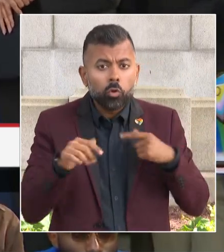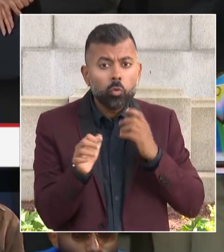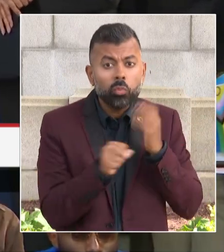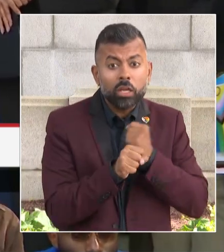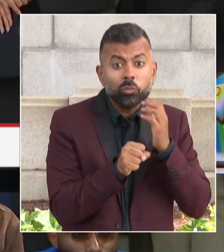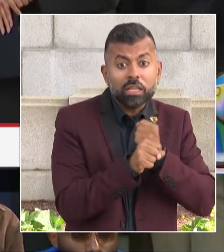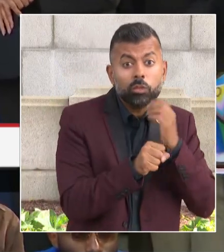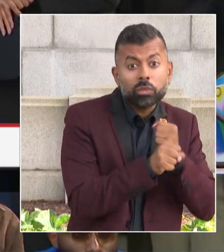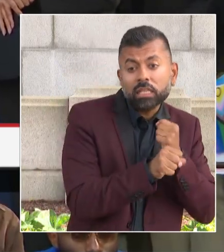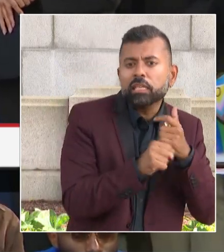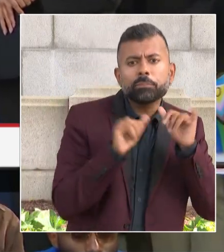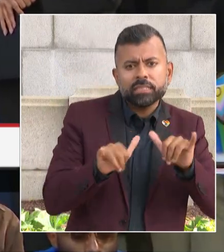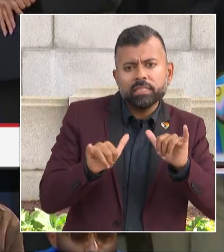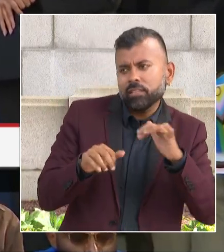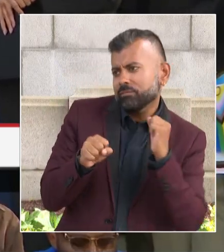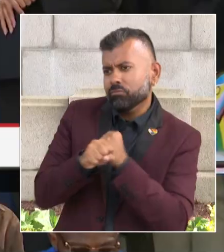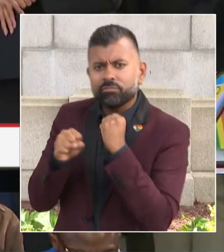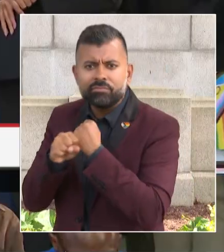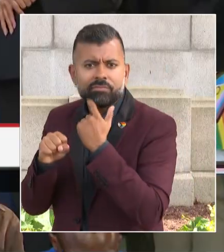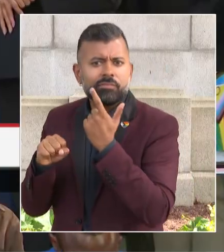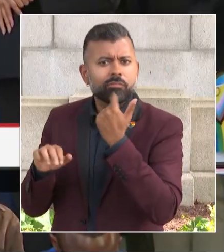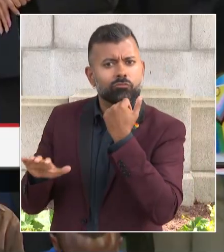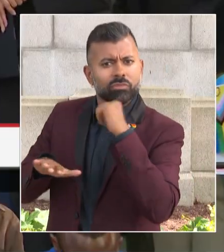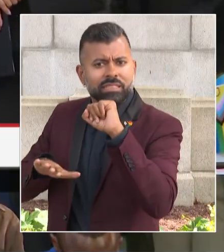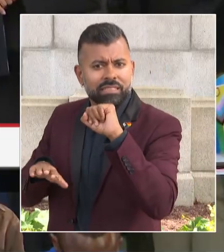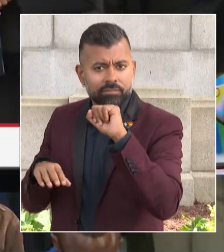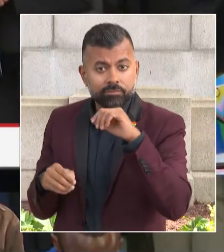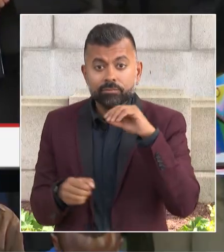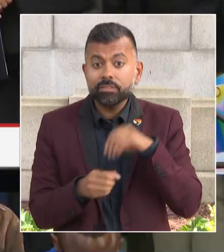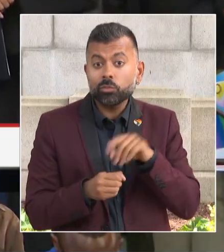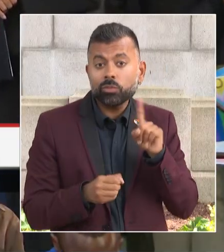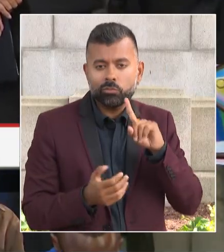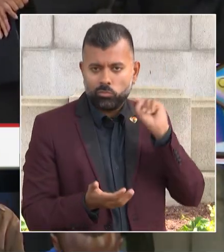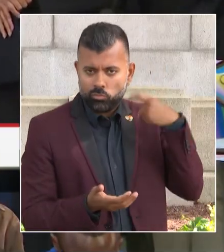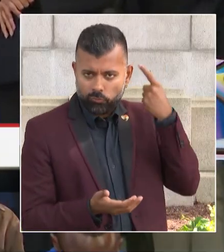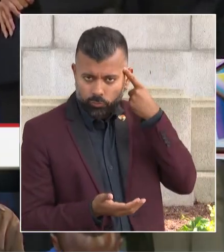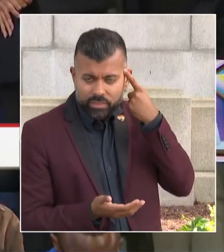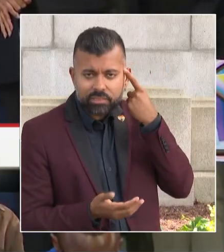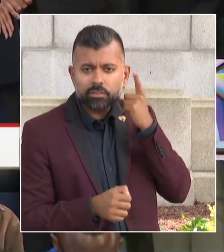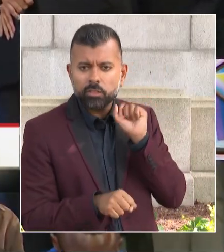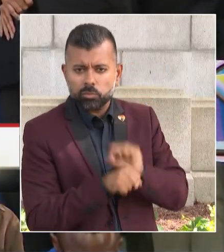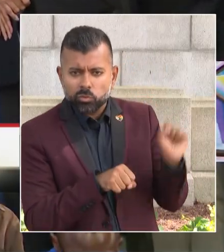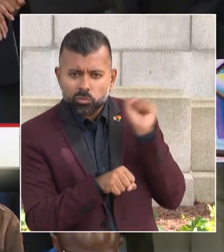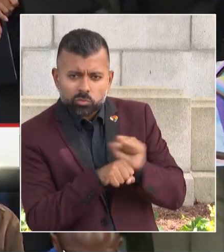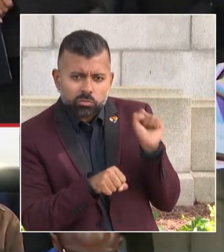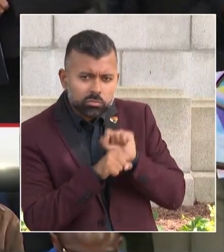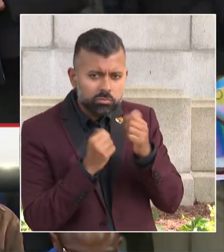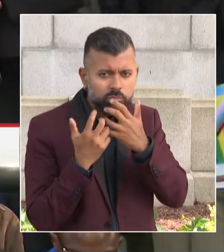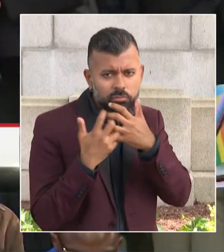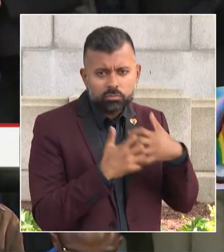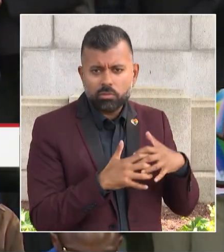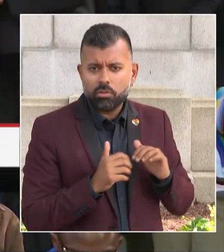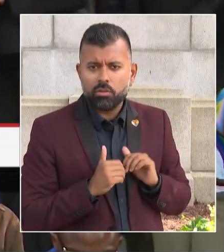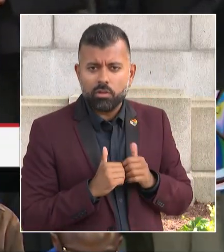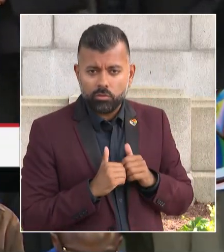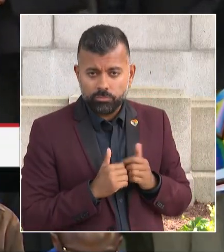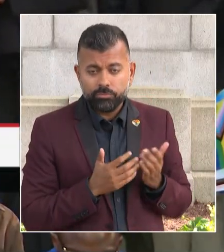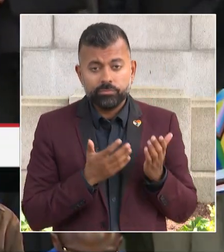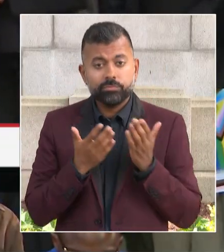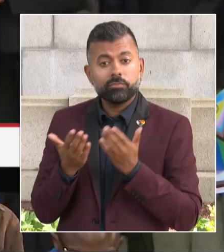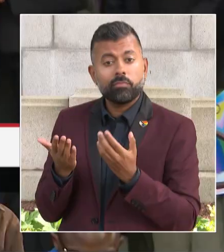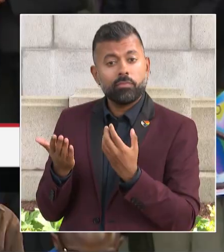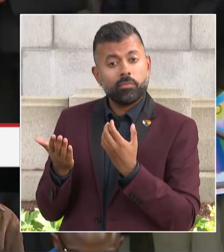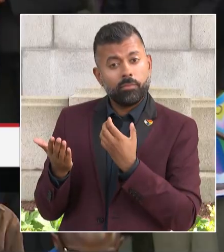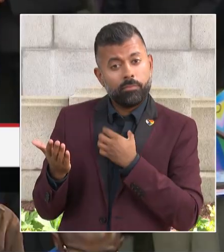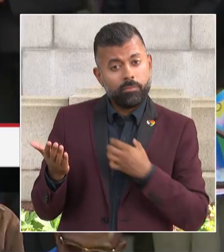work inside of our government. And at the center of that work is a mayor who doesn't just show up during Pride Month.